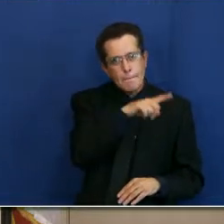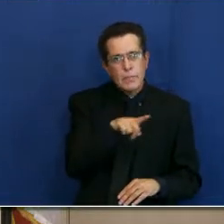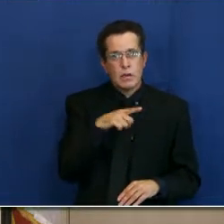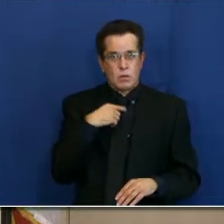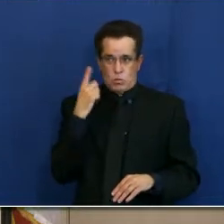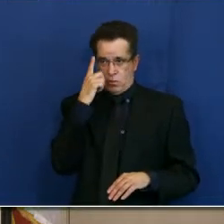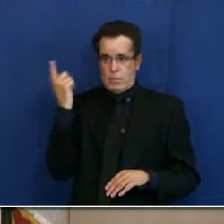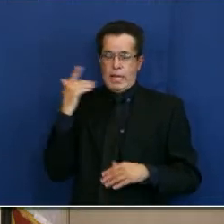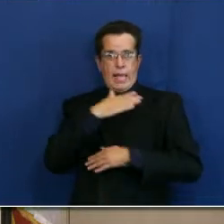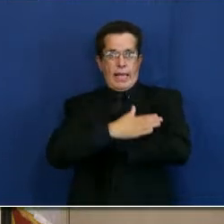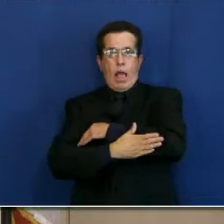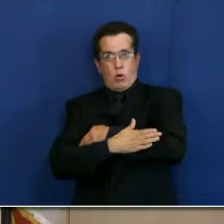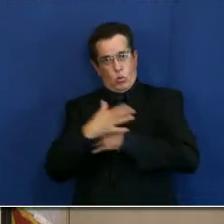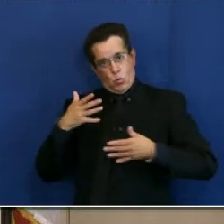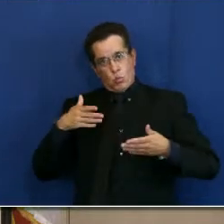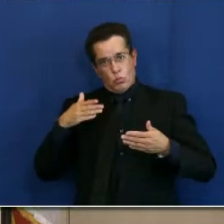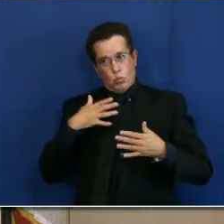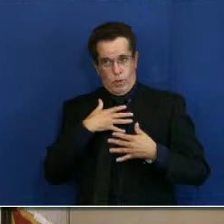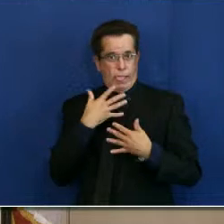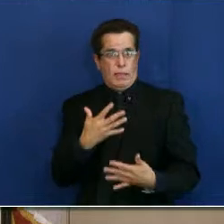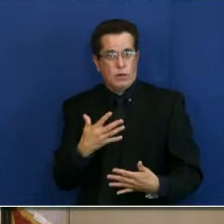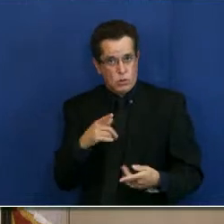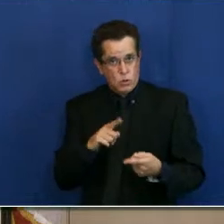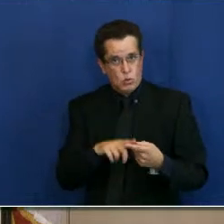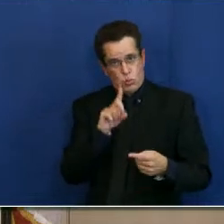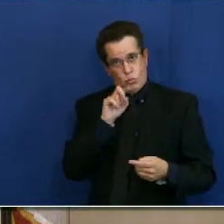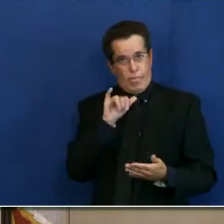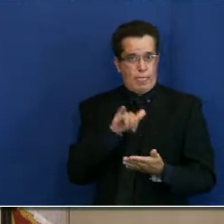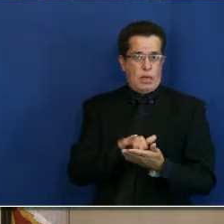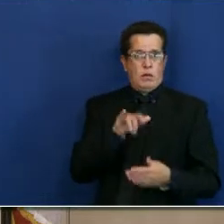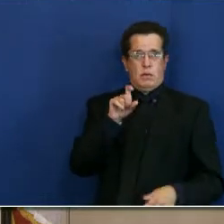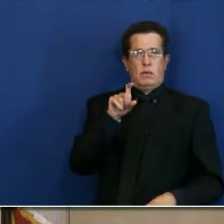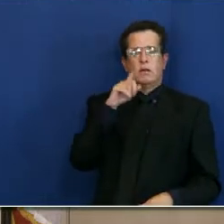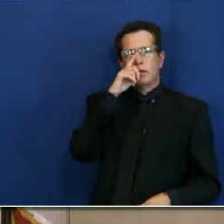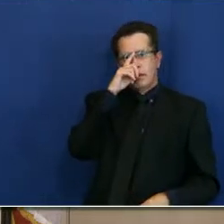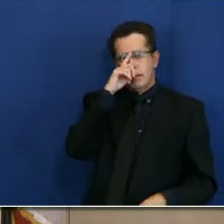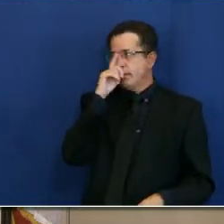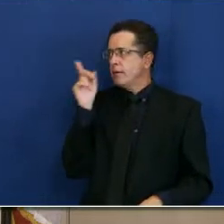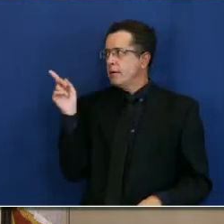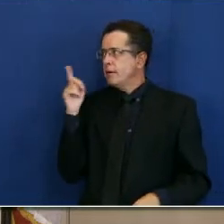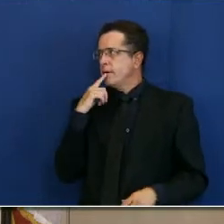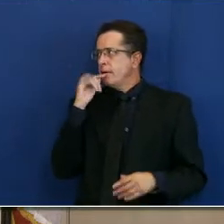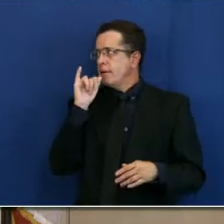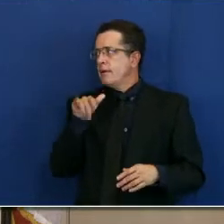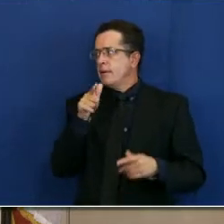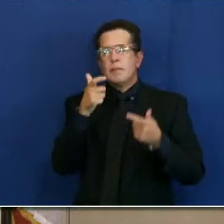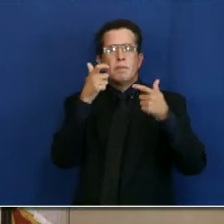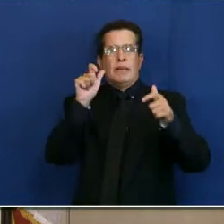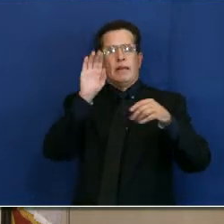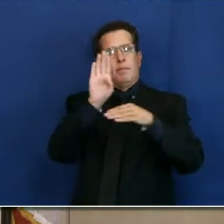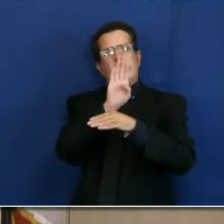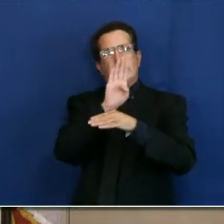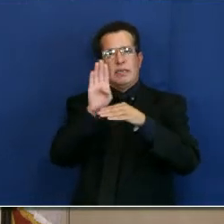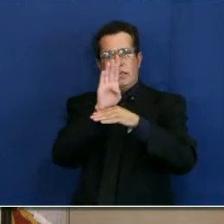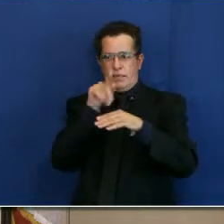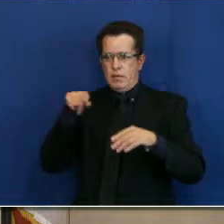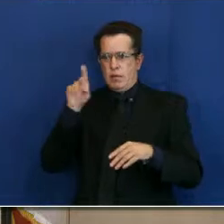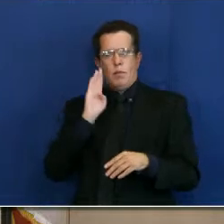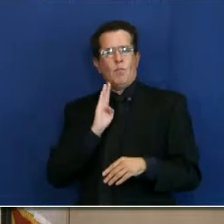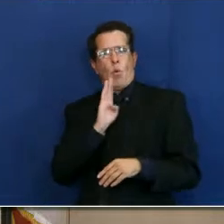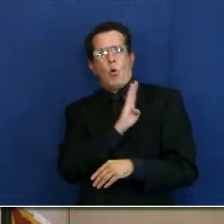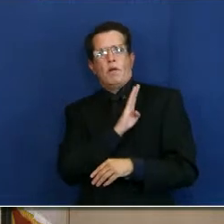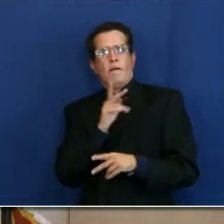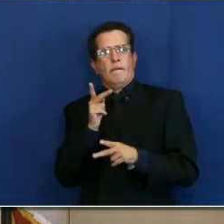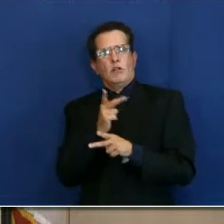the county is willing to do? Well, I mean, it's a big industry in the San Diego region. The Board of